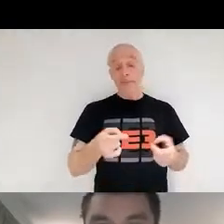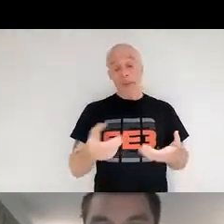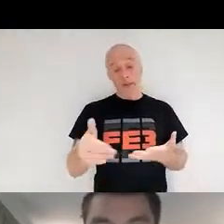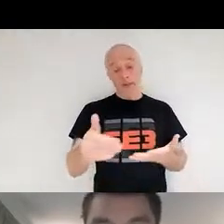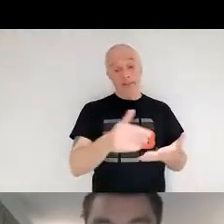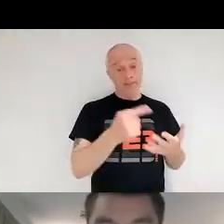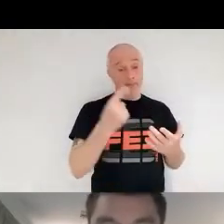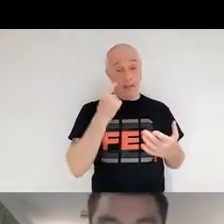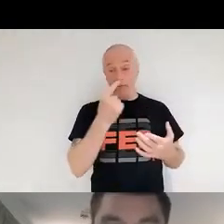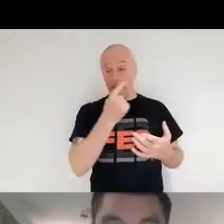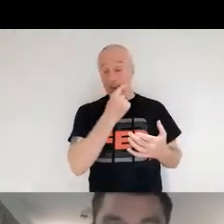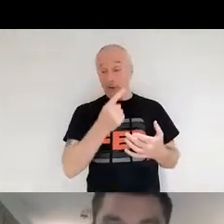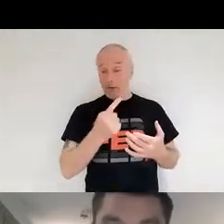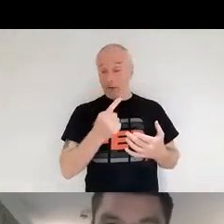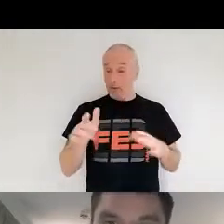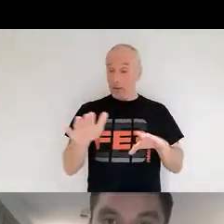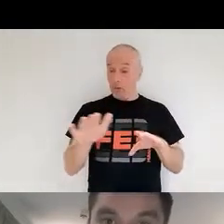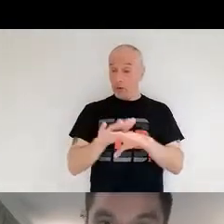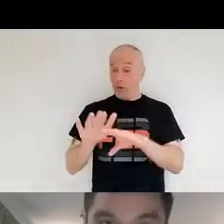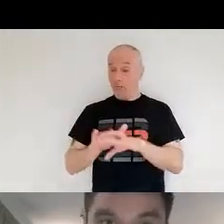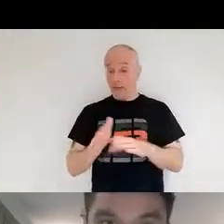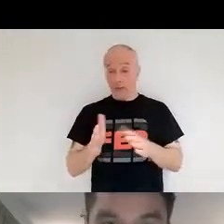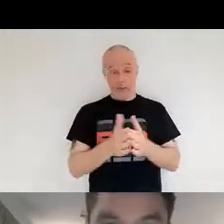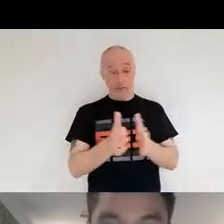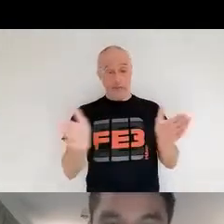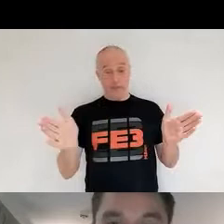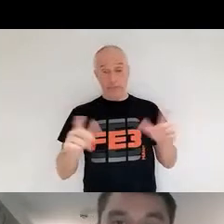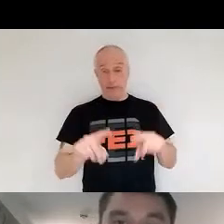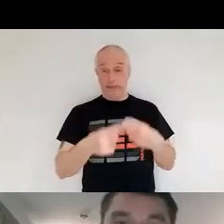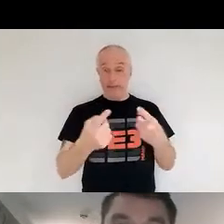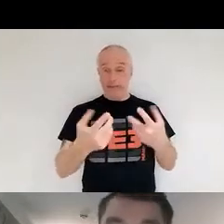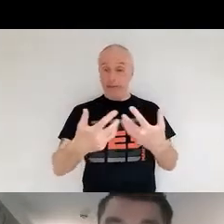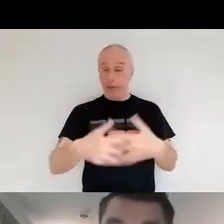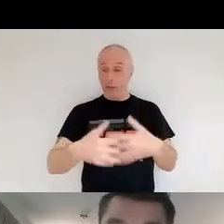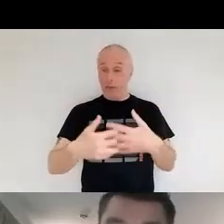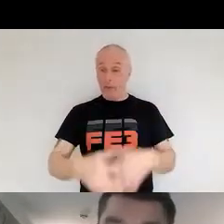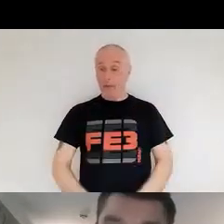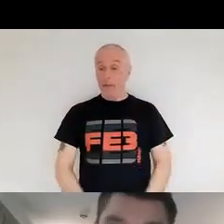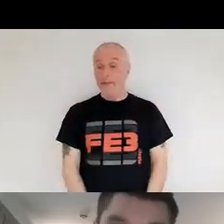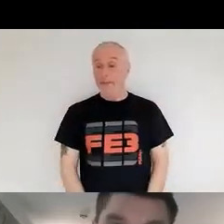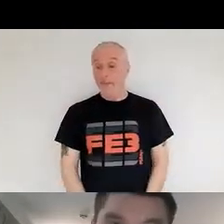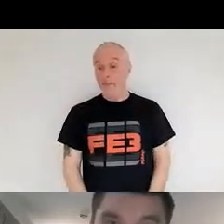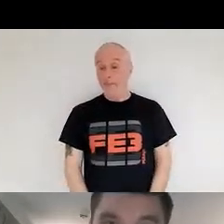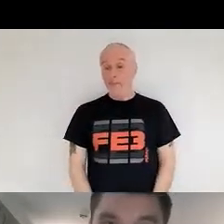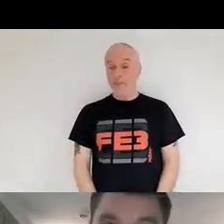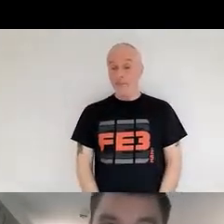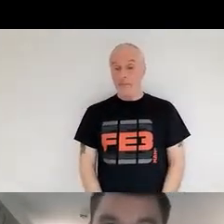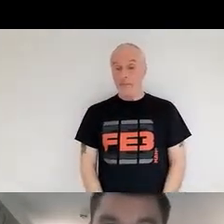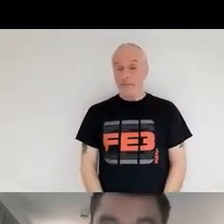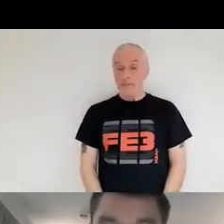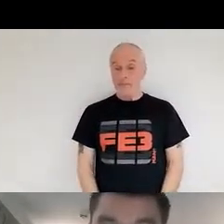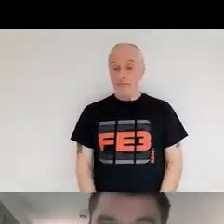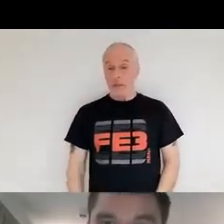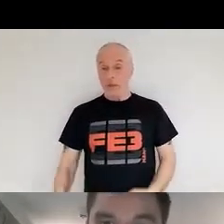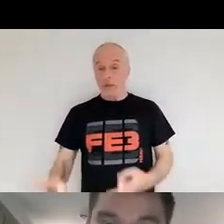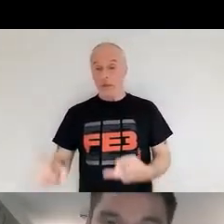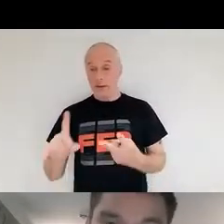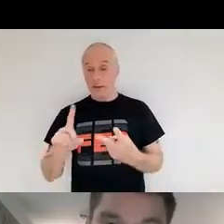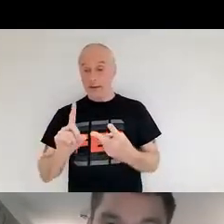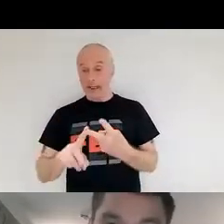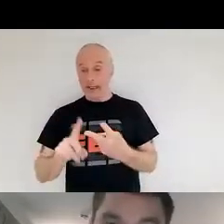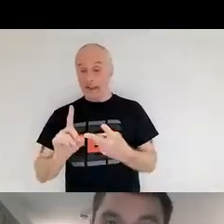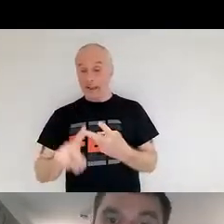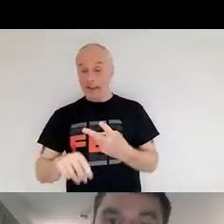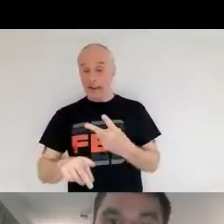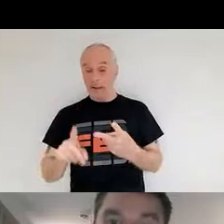the diversity of design. Then the second axis, which is important to understand,